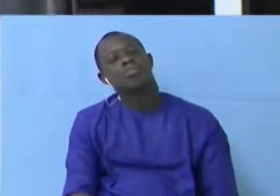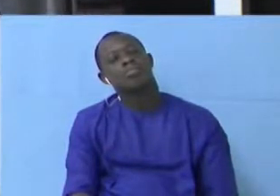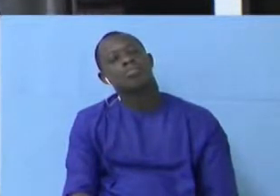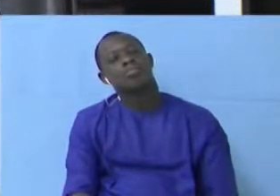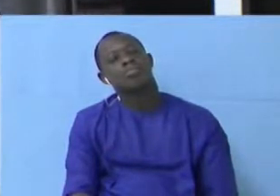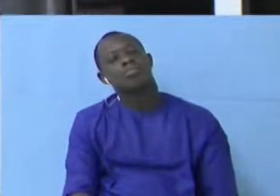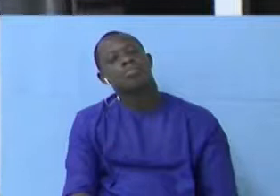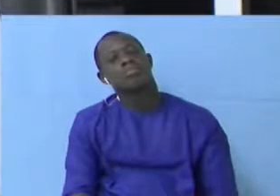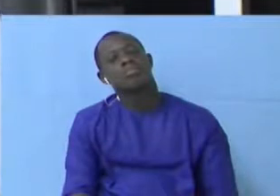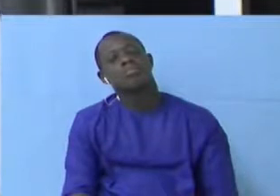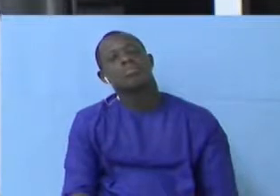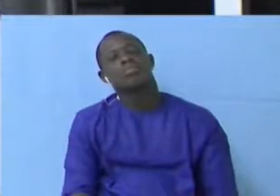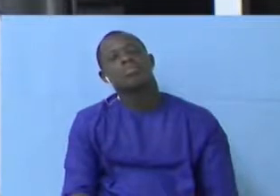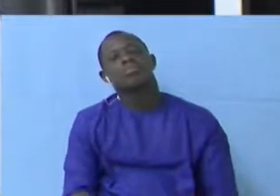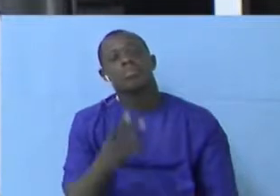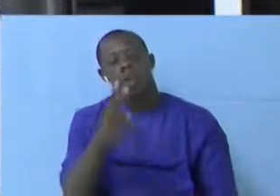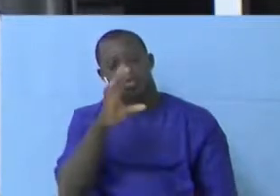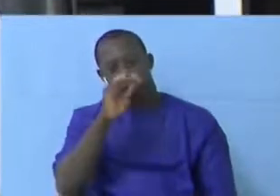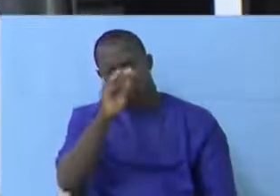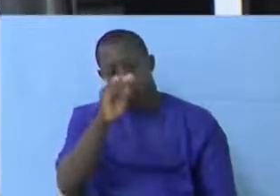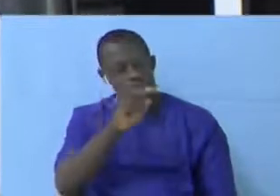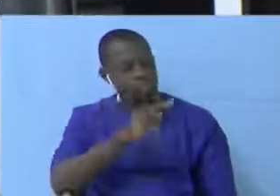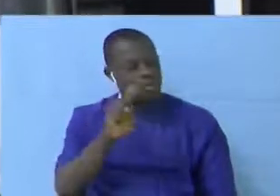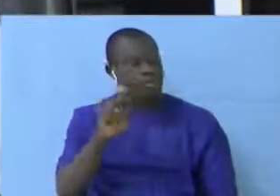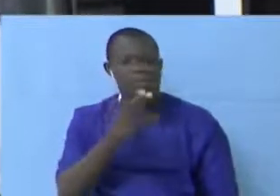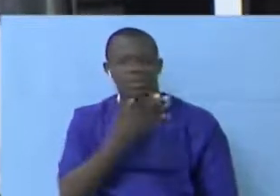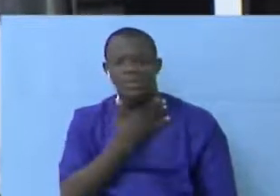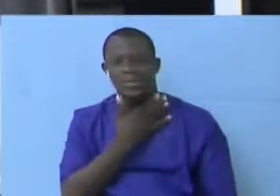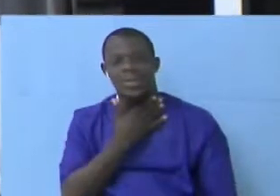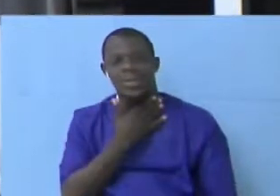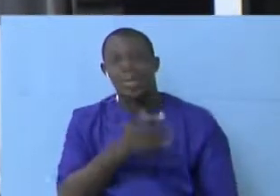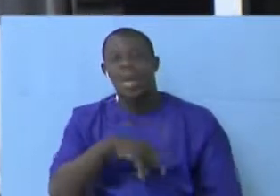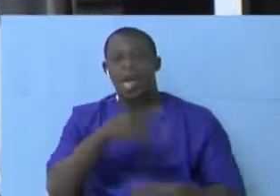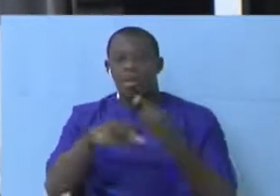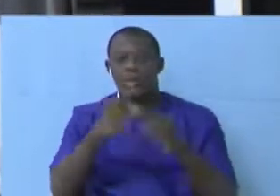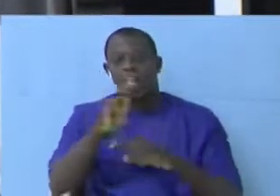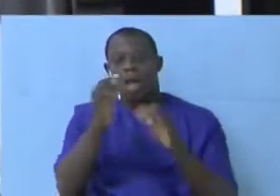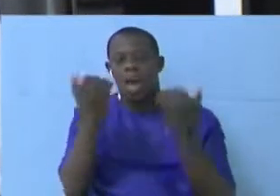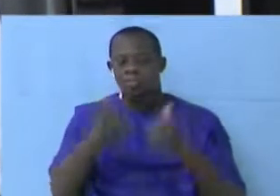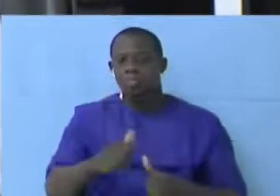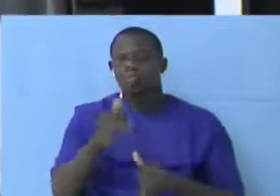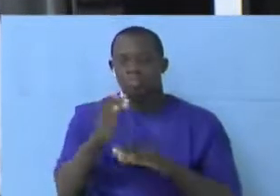See, to talk is not easy. The fact of the matter is, I